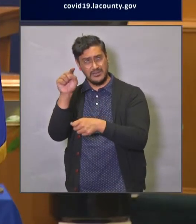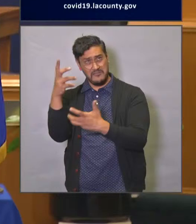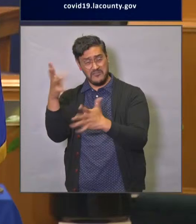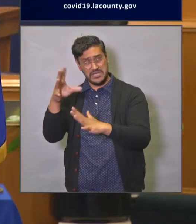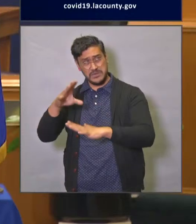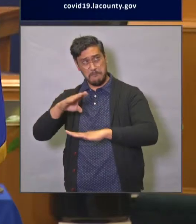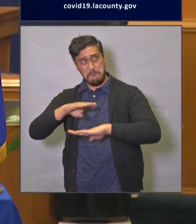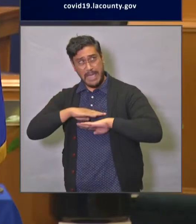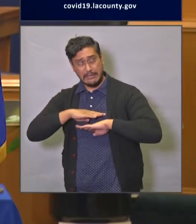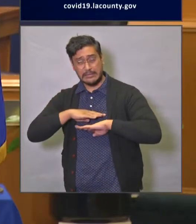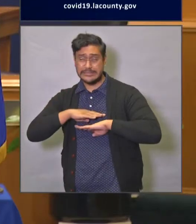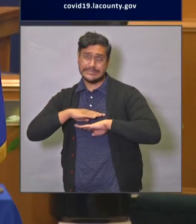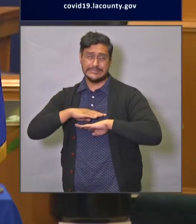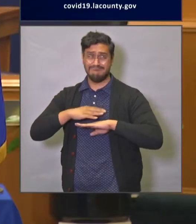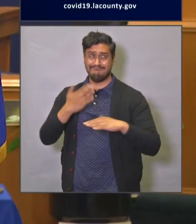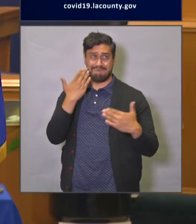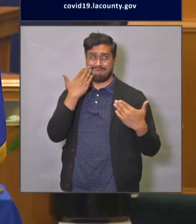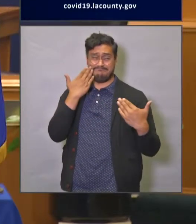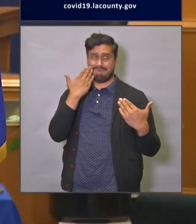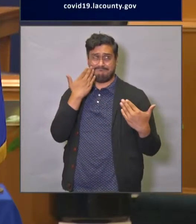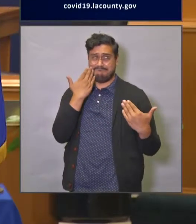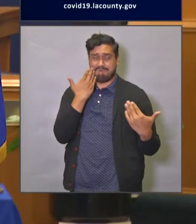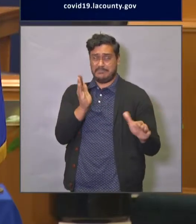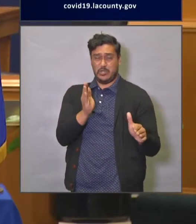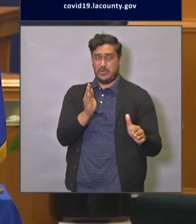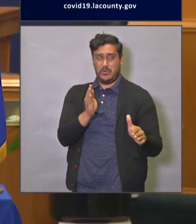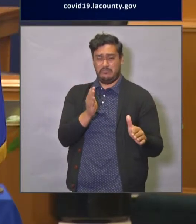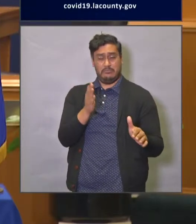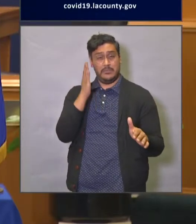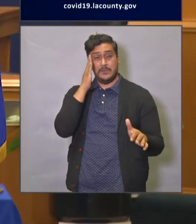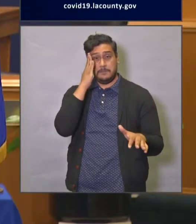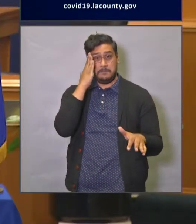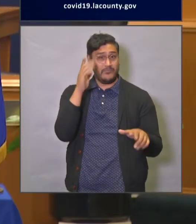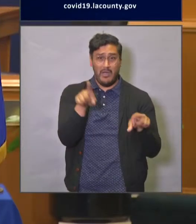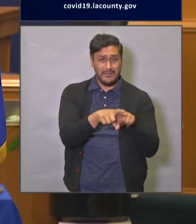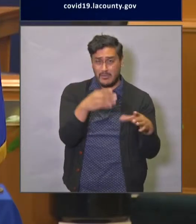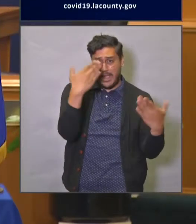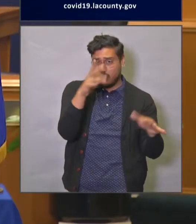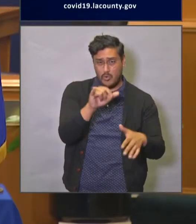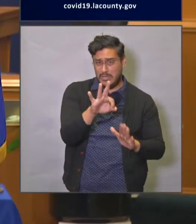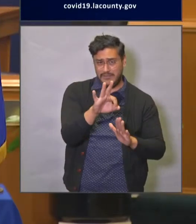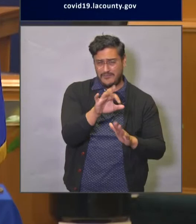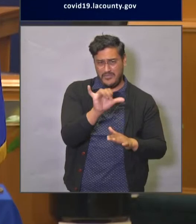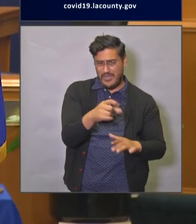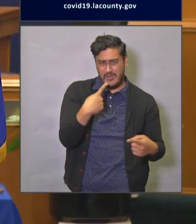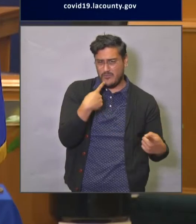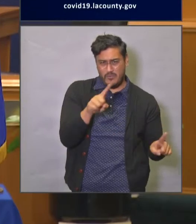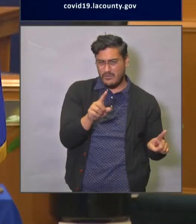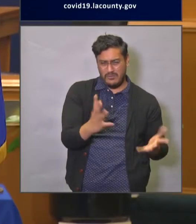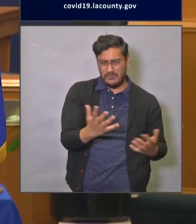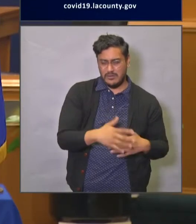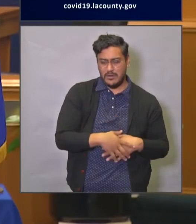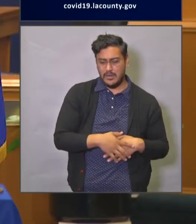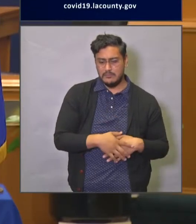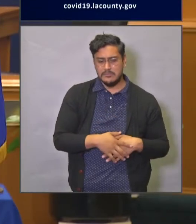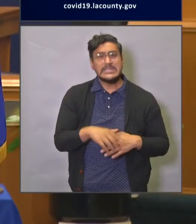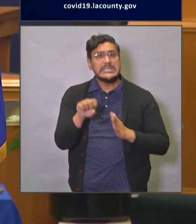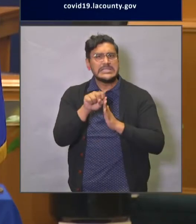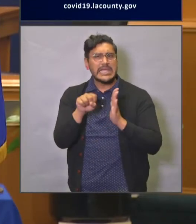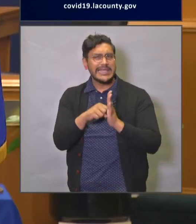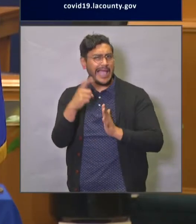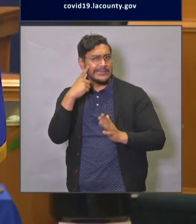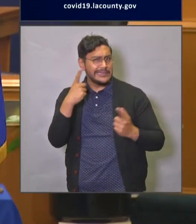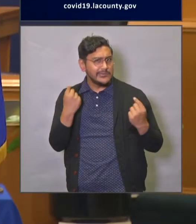a metric. I don't think that's the way the state is thinking about using it. I think what the state is doing is perhaps they're going to use the